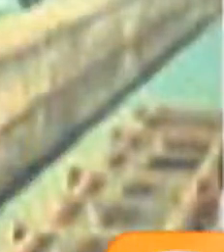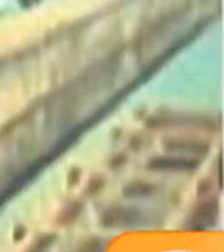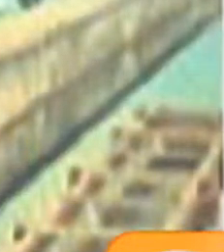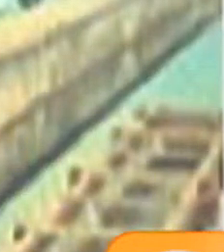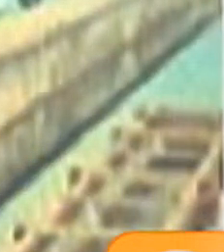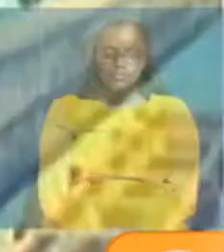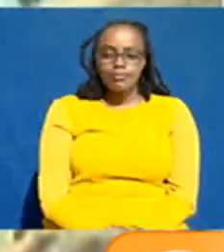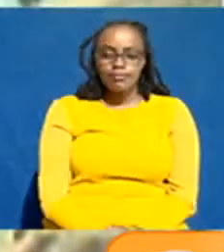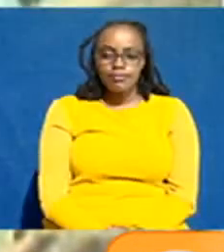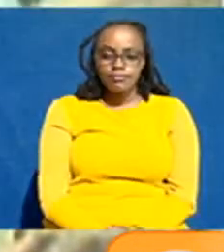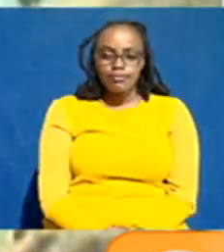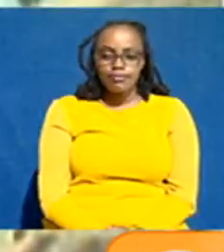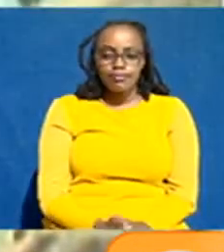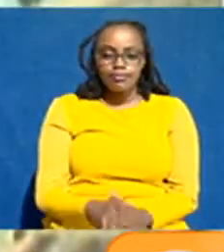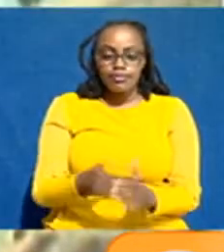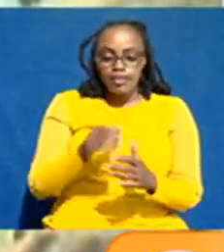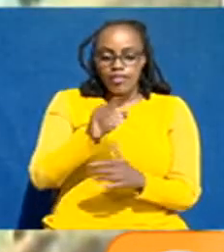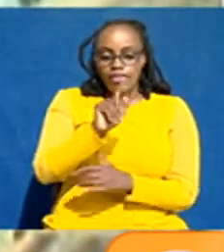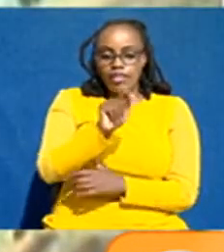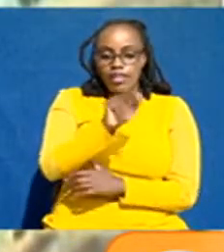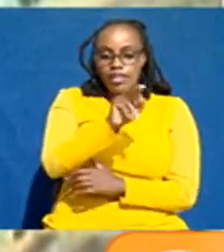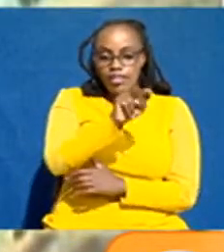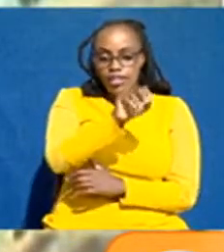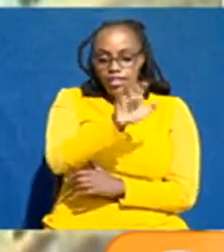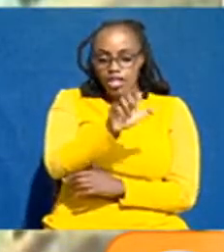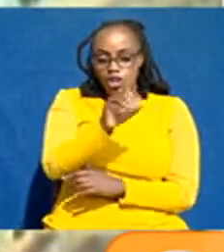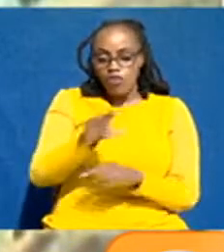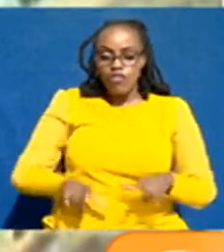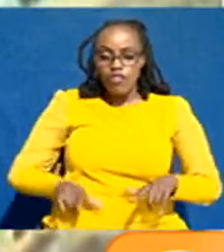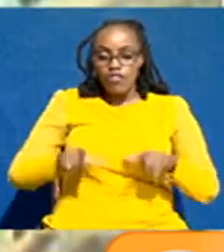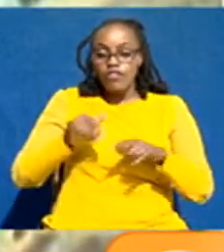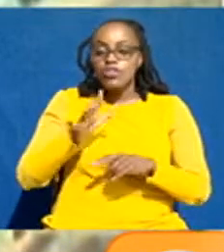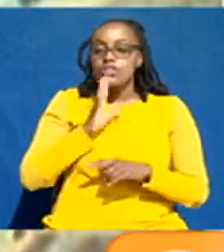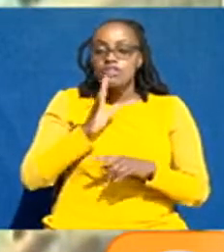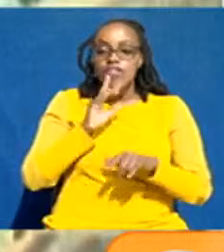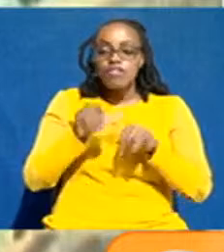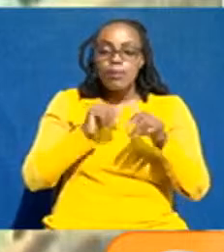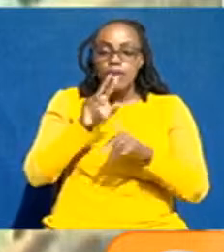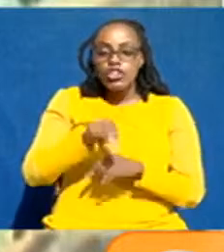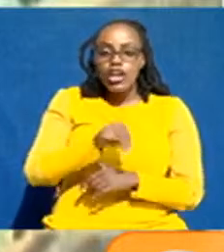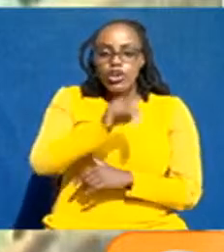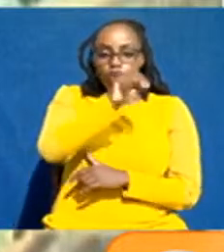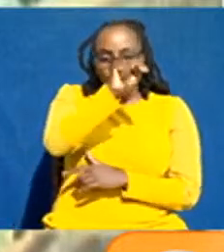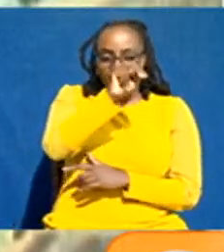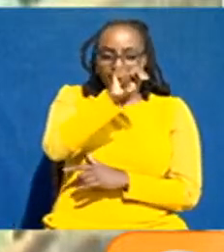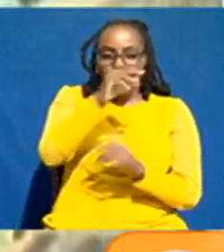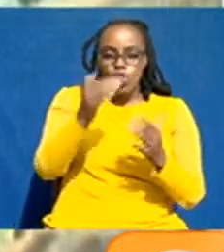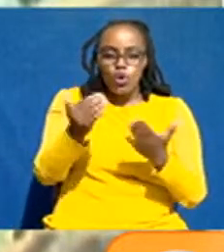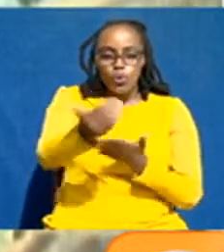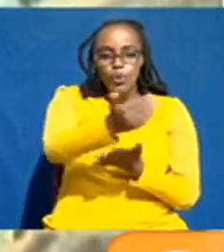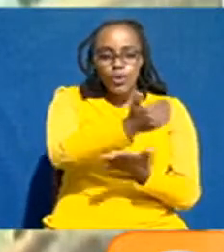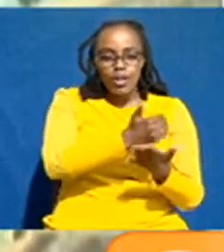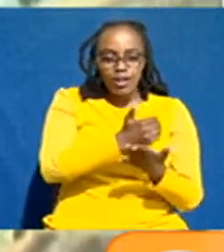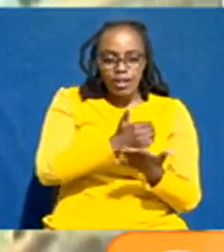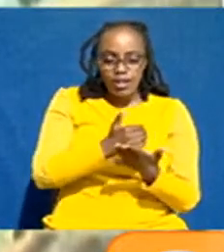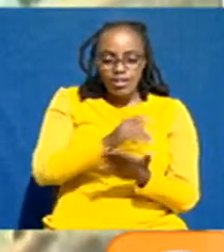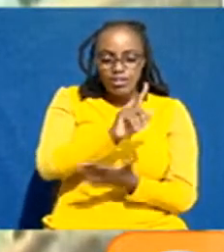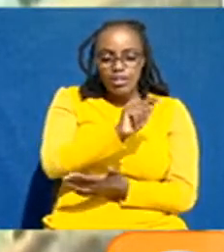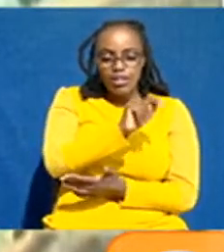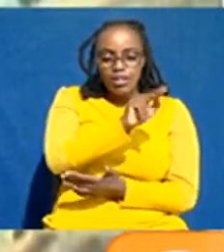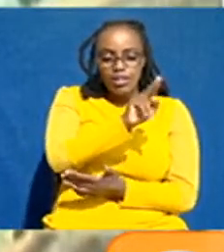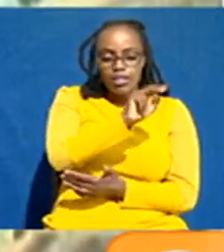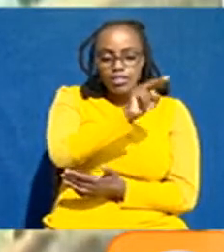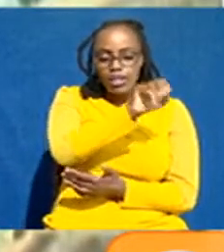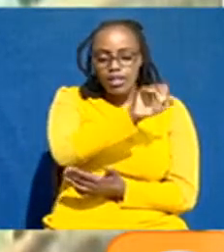They call it the Tunnel of Life. Today on Power Talk, we're speaking about the Northern Collector Tunnel Project. What is